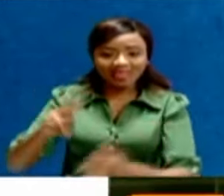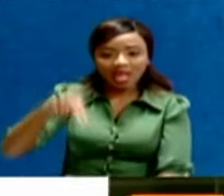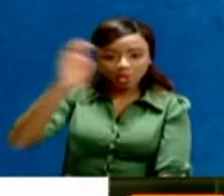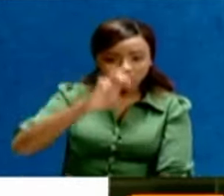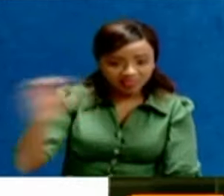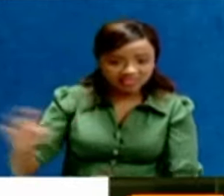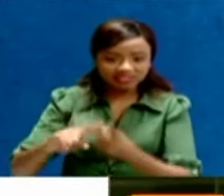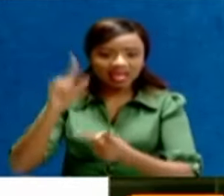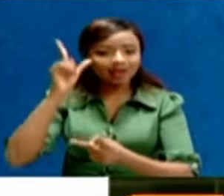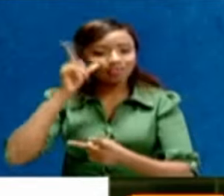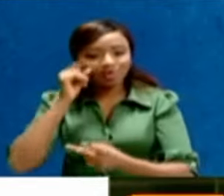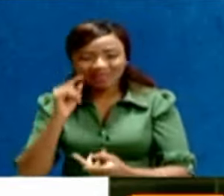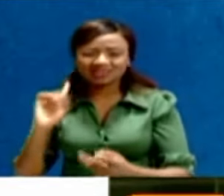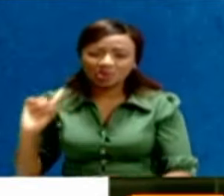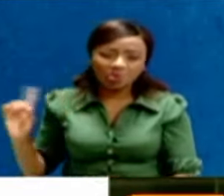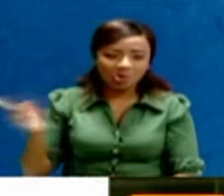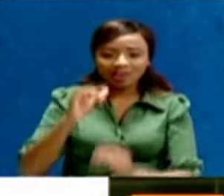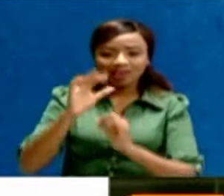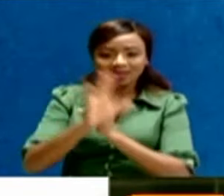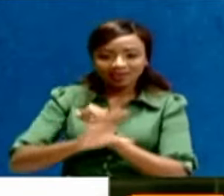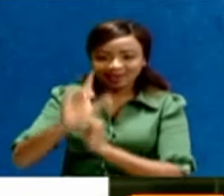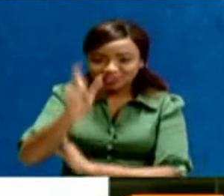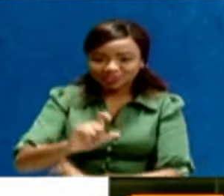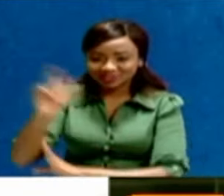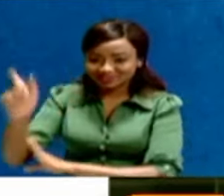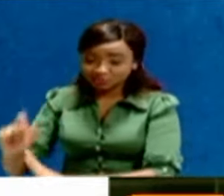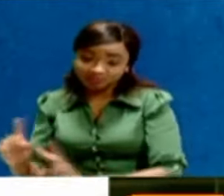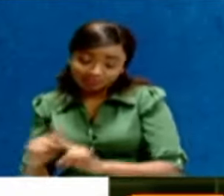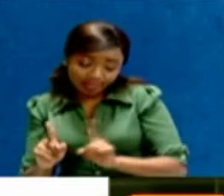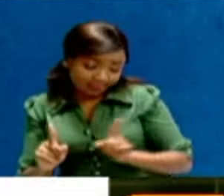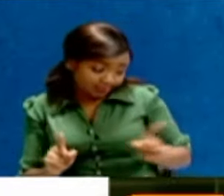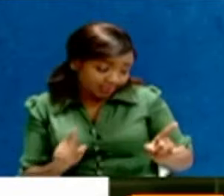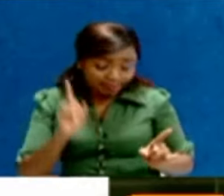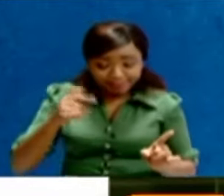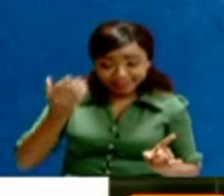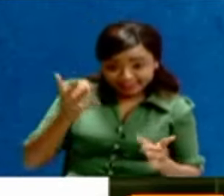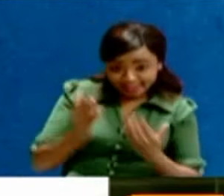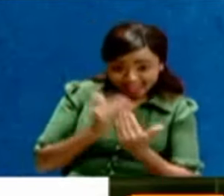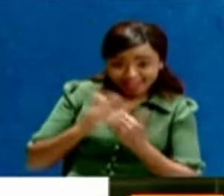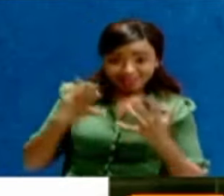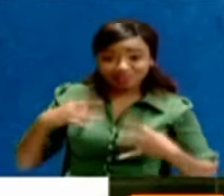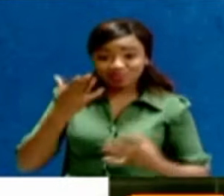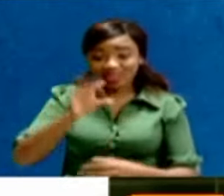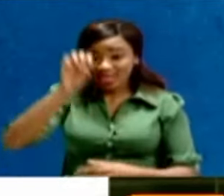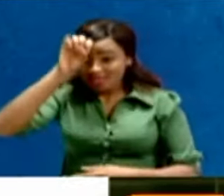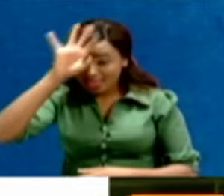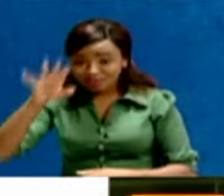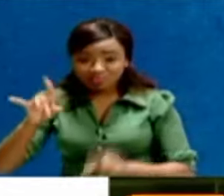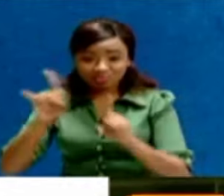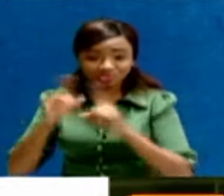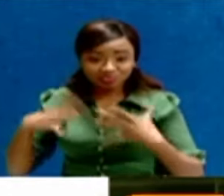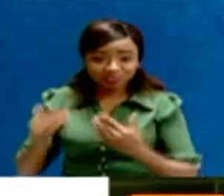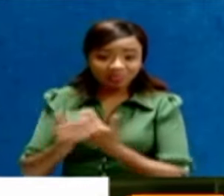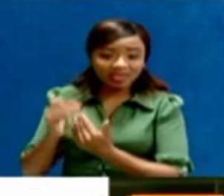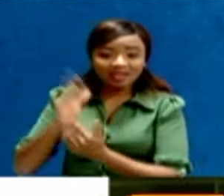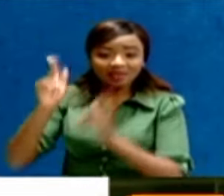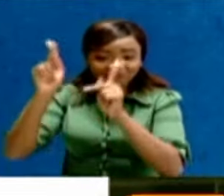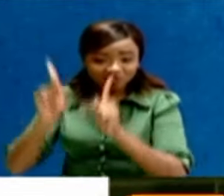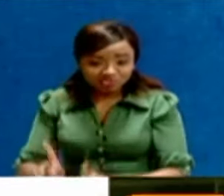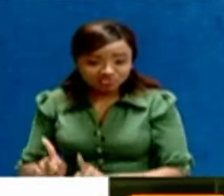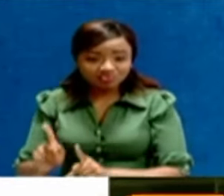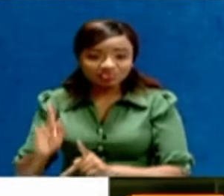Northeastern Coast, all those regions, but also they should also care for the people of Kiambu, the people of Nyeri, the people of